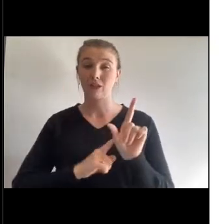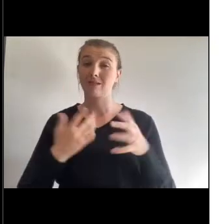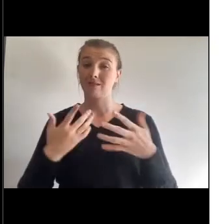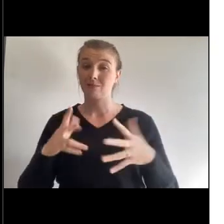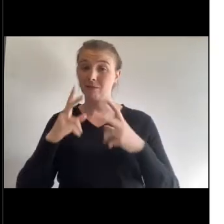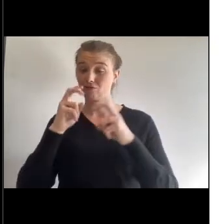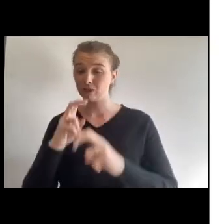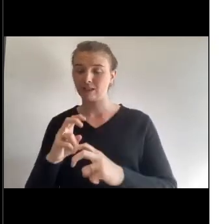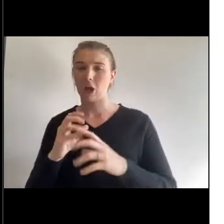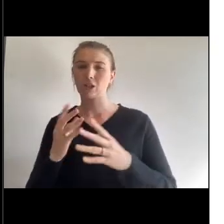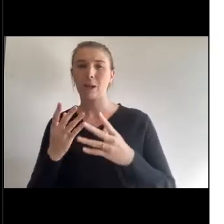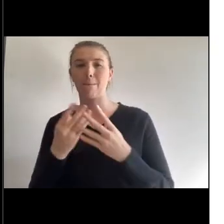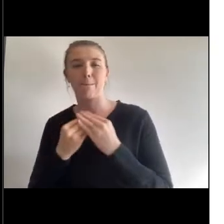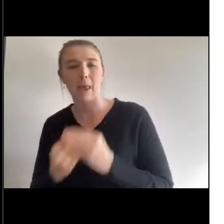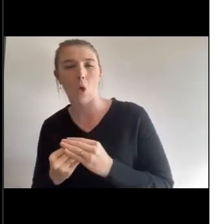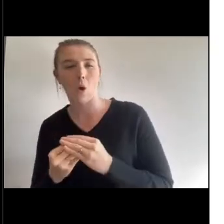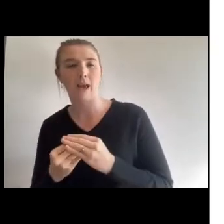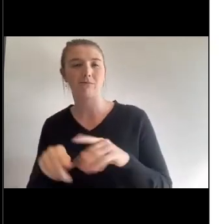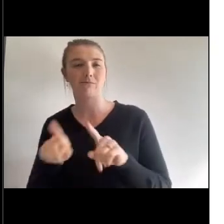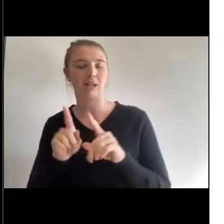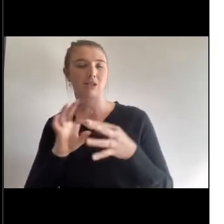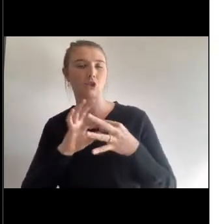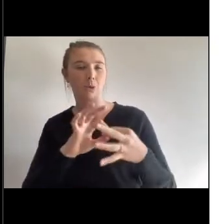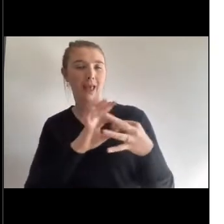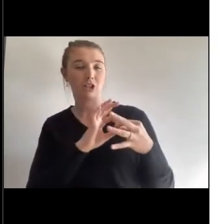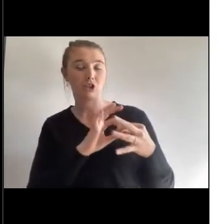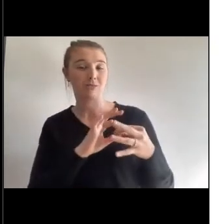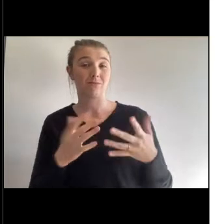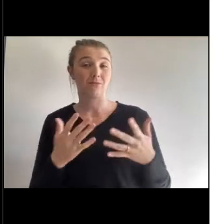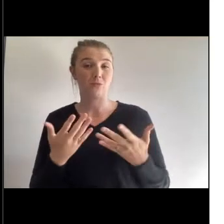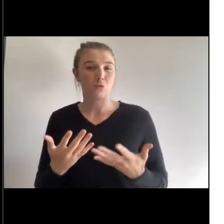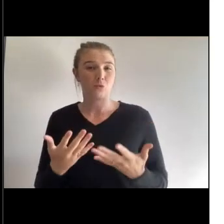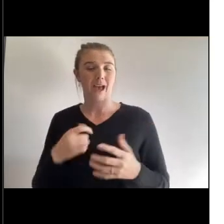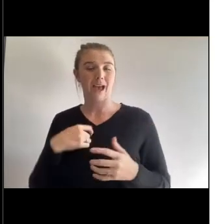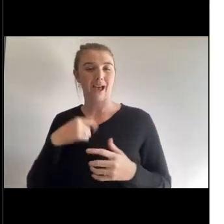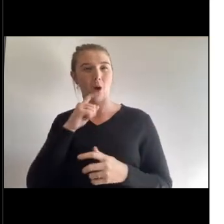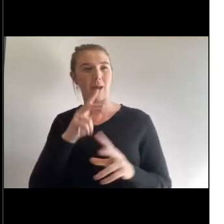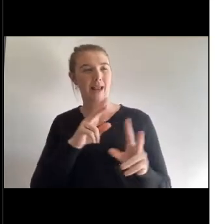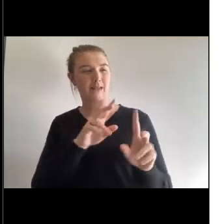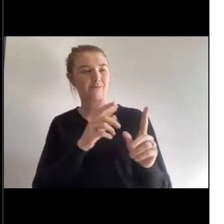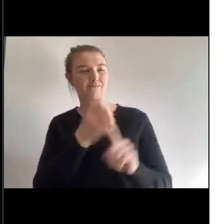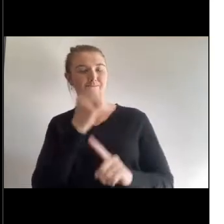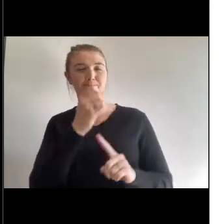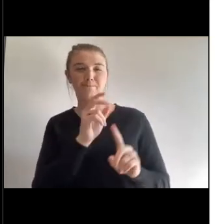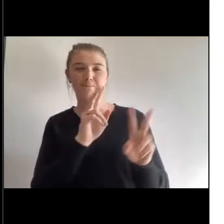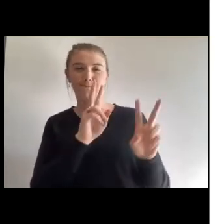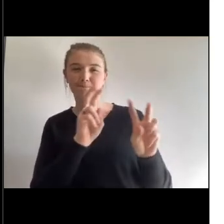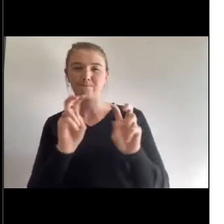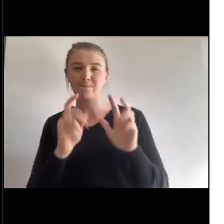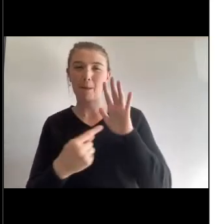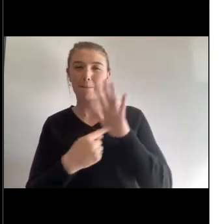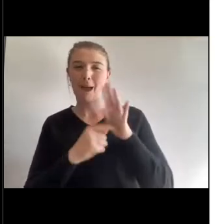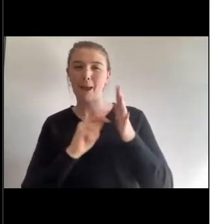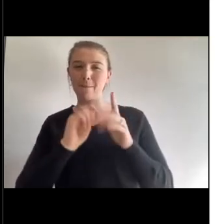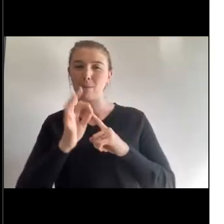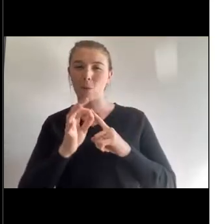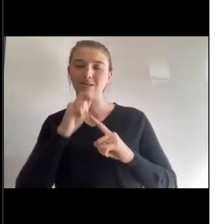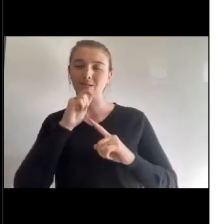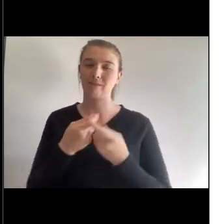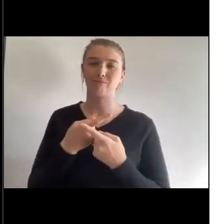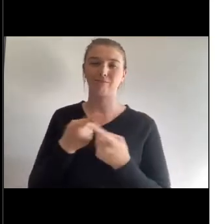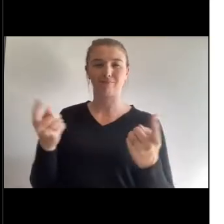to do today is to share with you some of the headlines, if you like, from that study. And actually, it's really